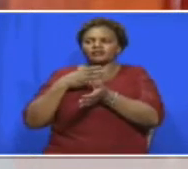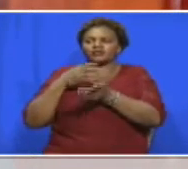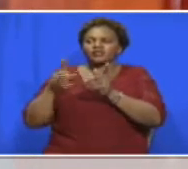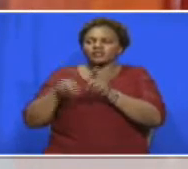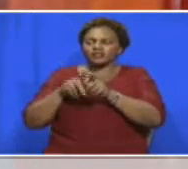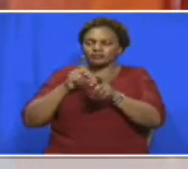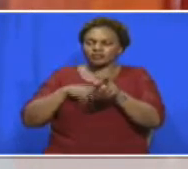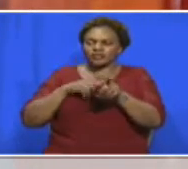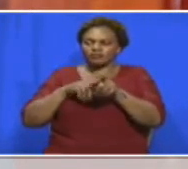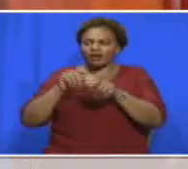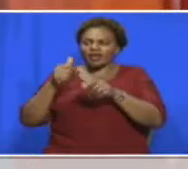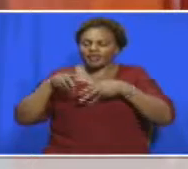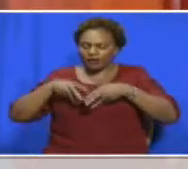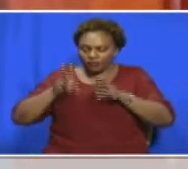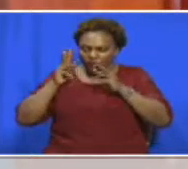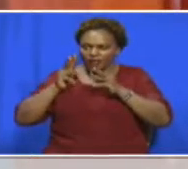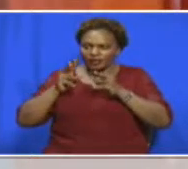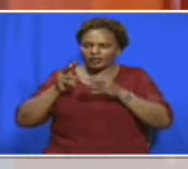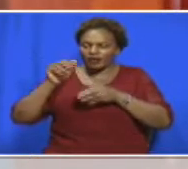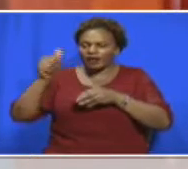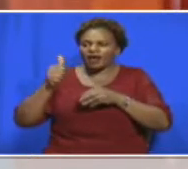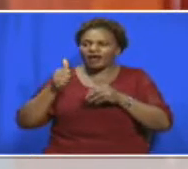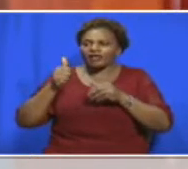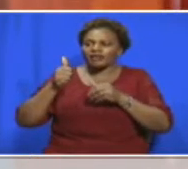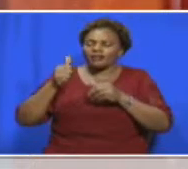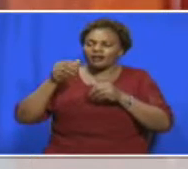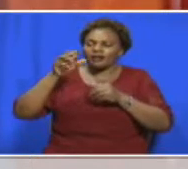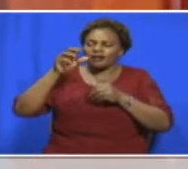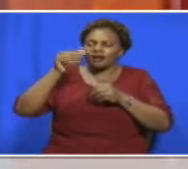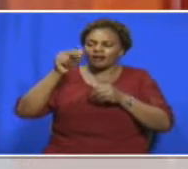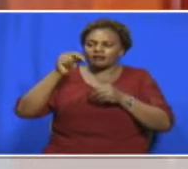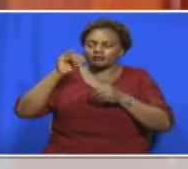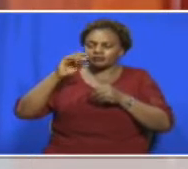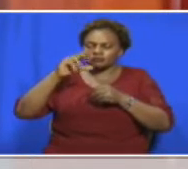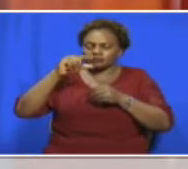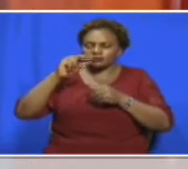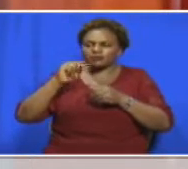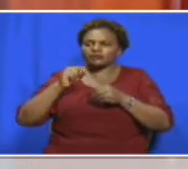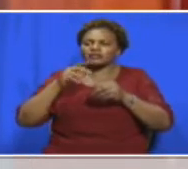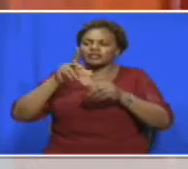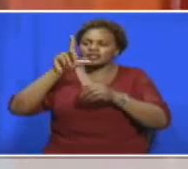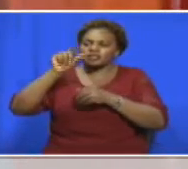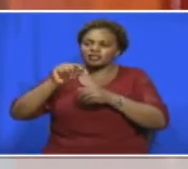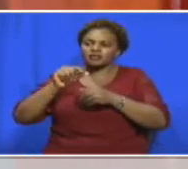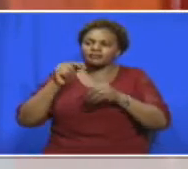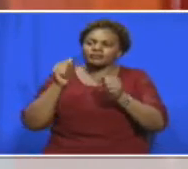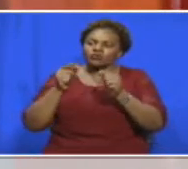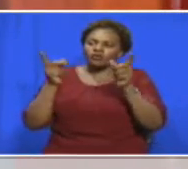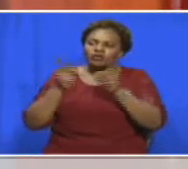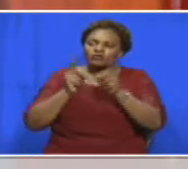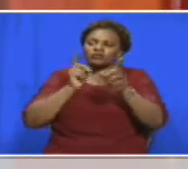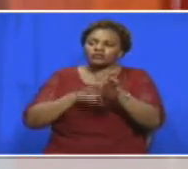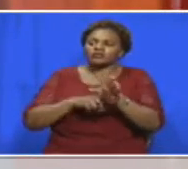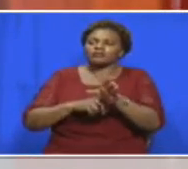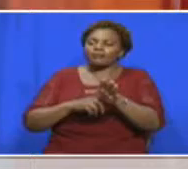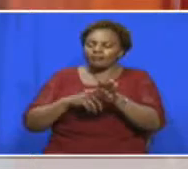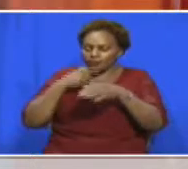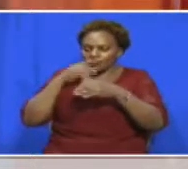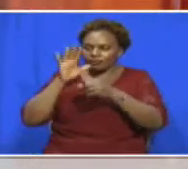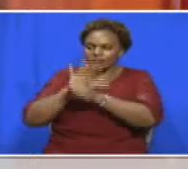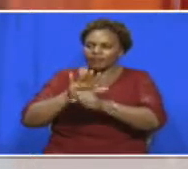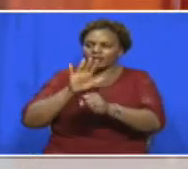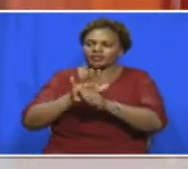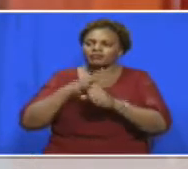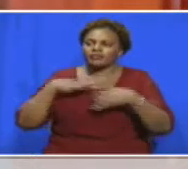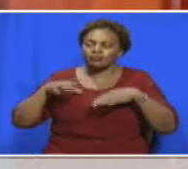But the alternative is the antigen test, which is cheap and you can get results within a short time and you can test a large